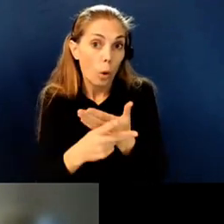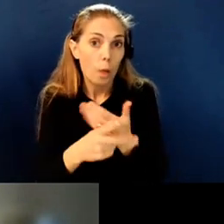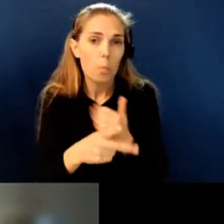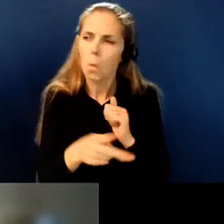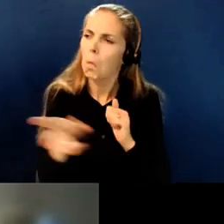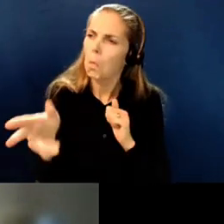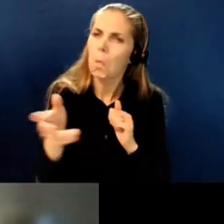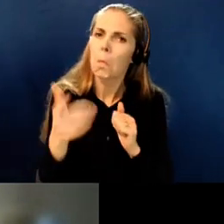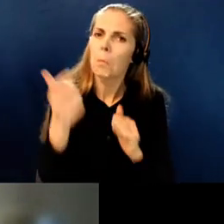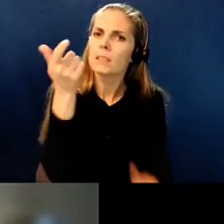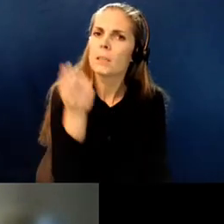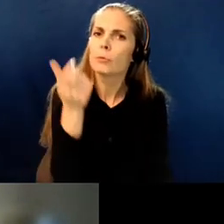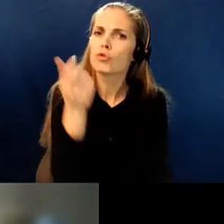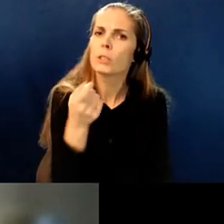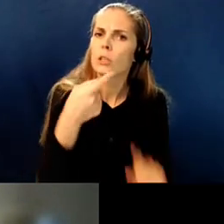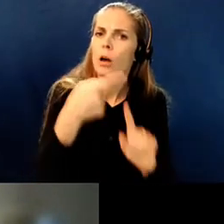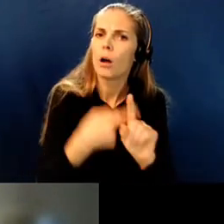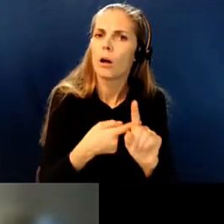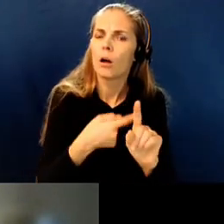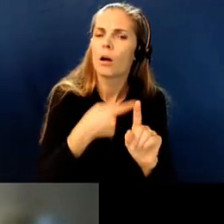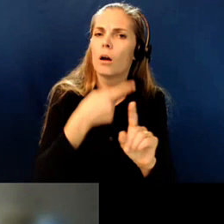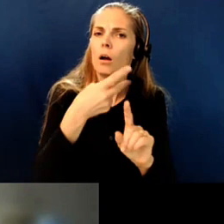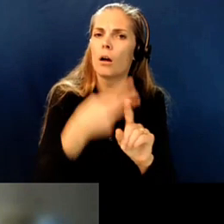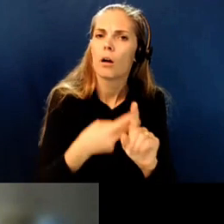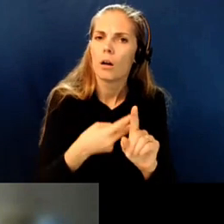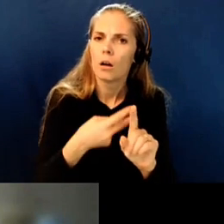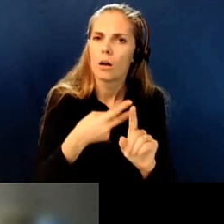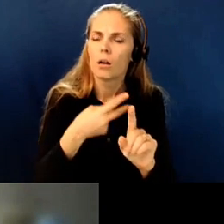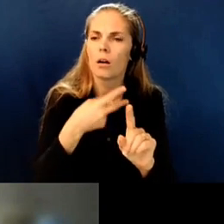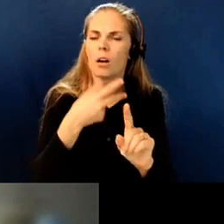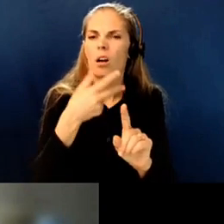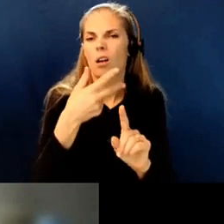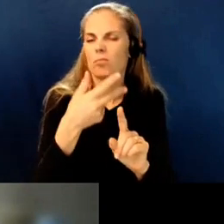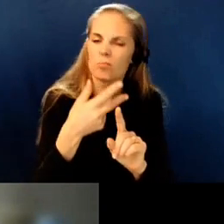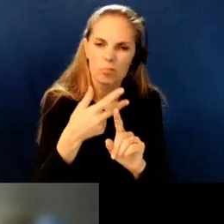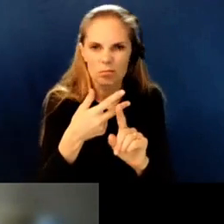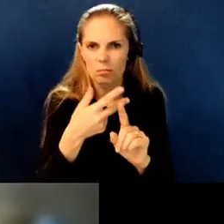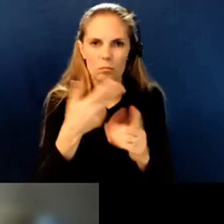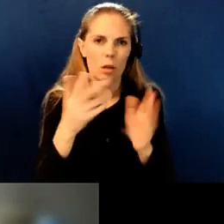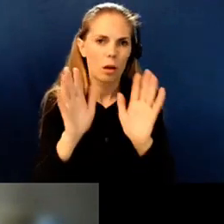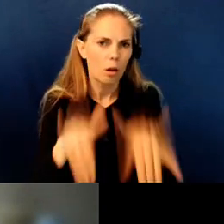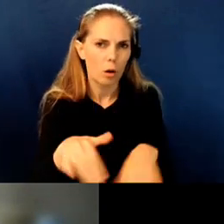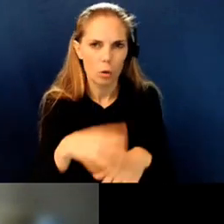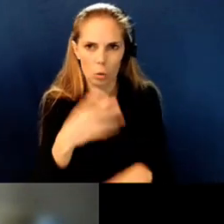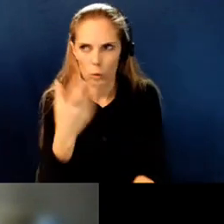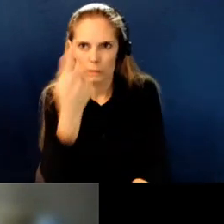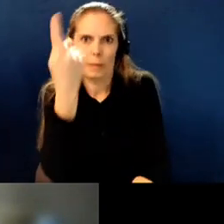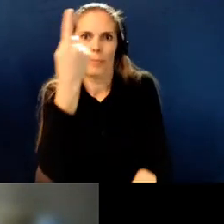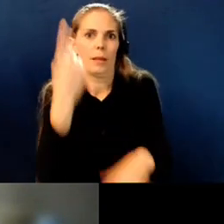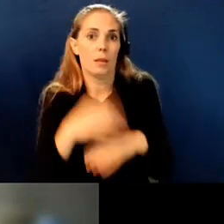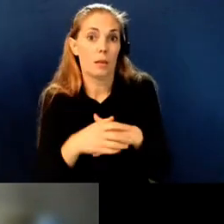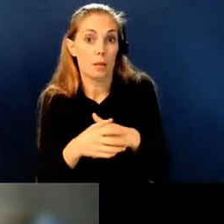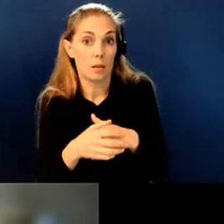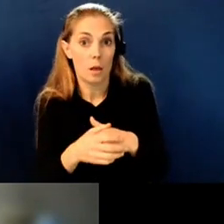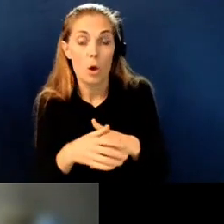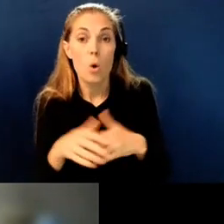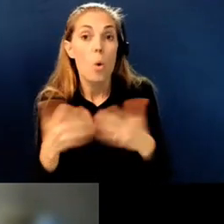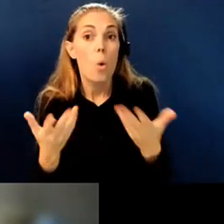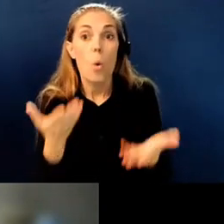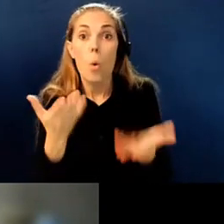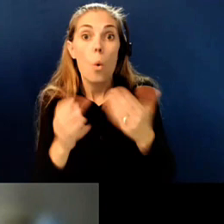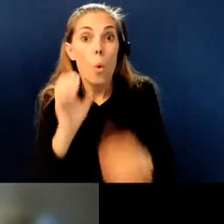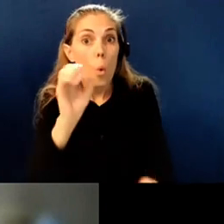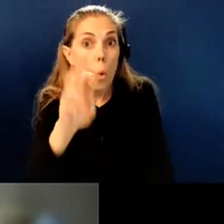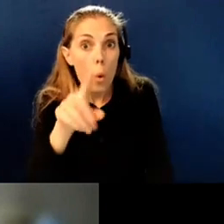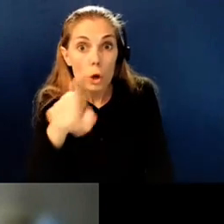or, even allocate potentially, I don't know, every 3 months or so, we have a month to send out. However, in the literacy field, learners come and